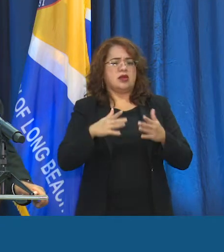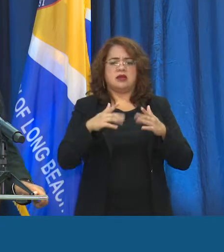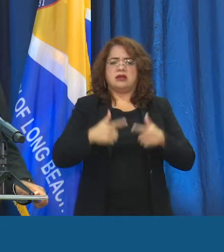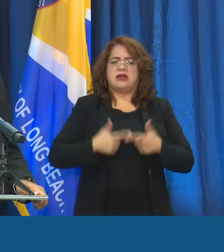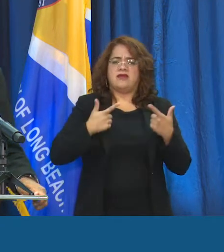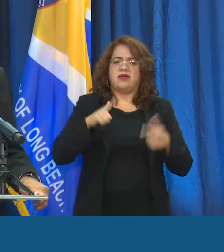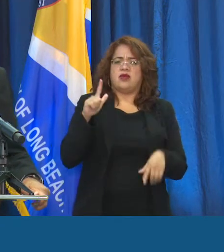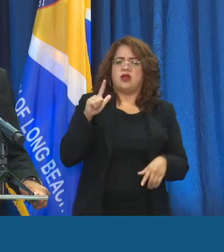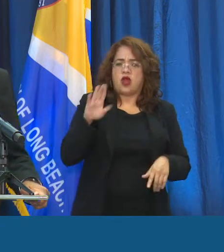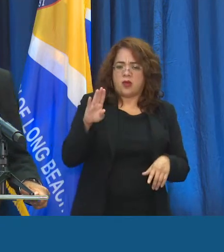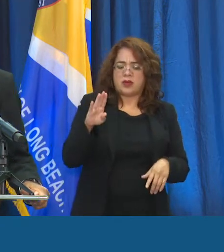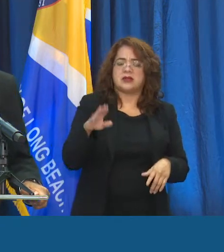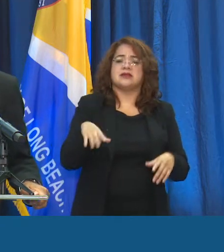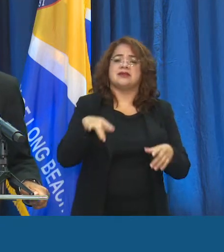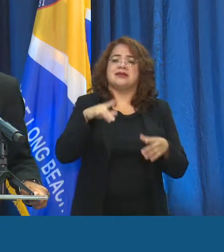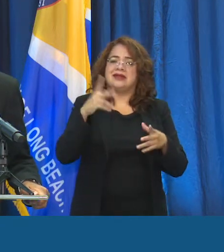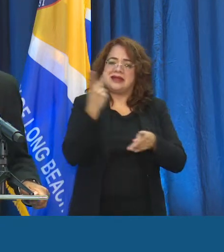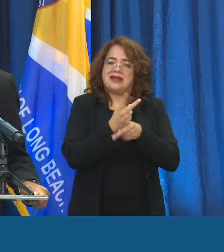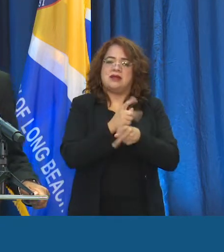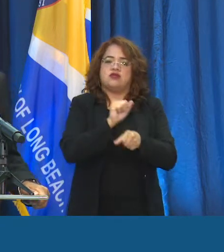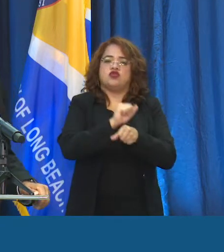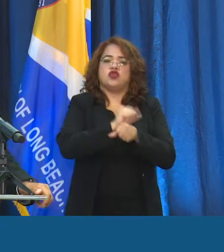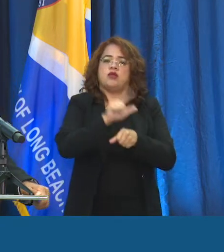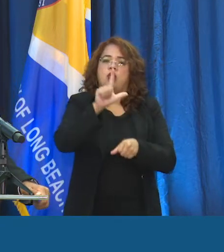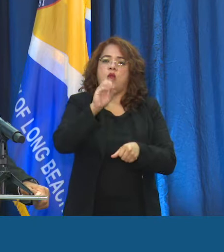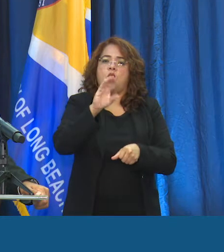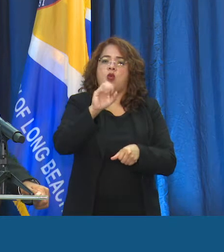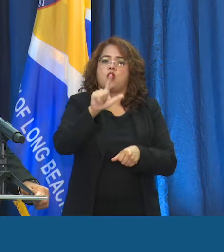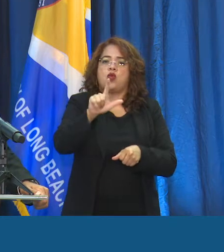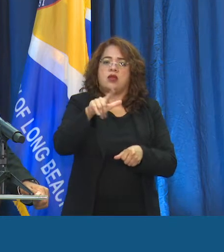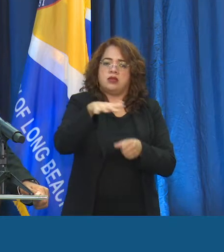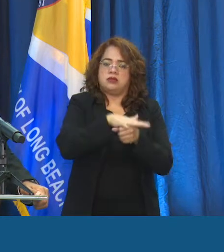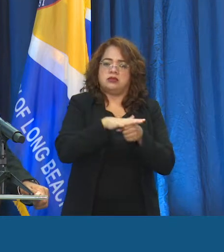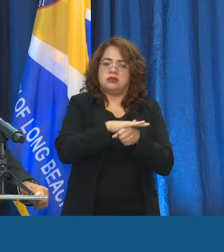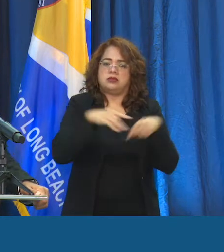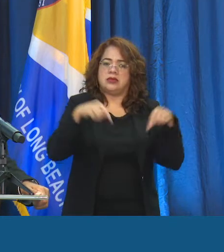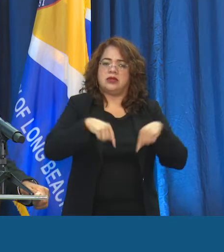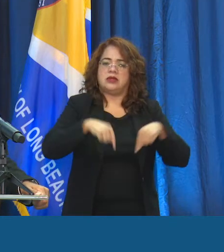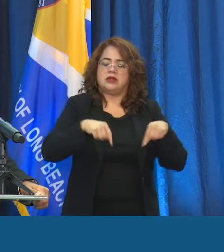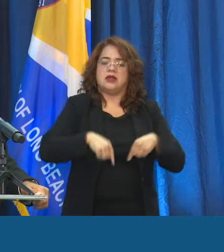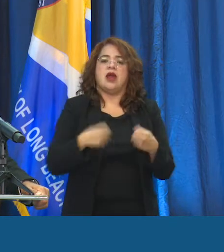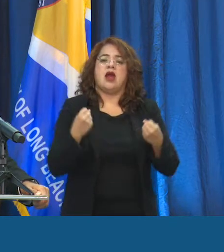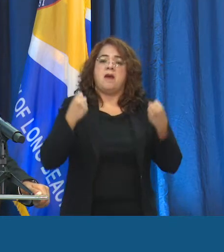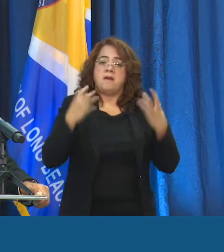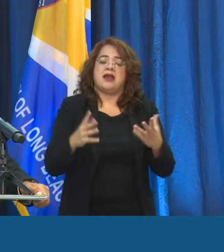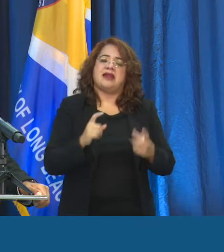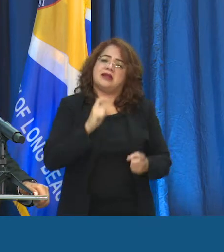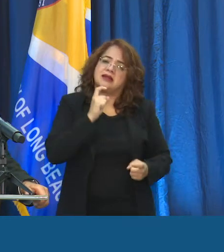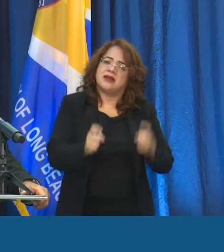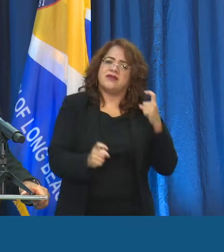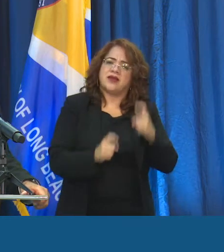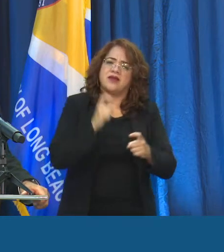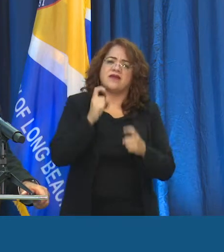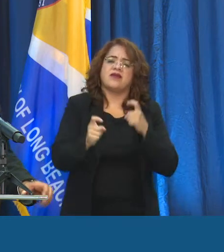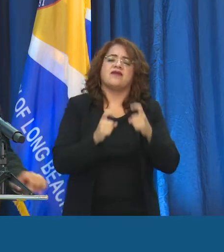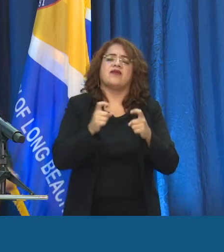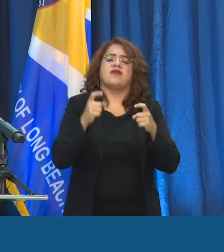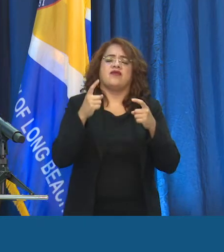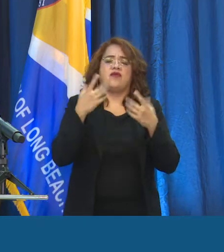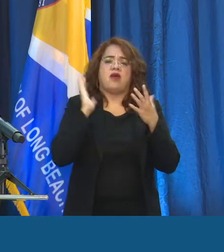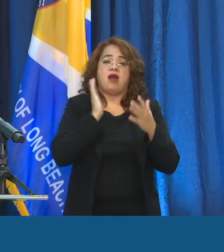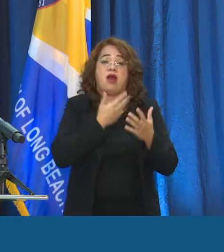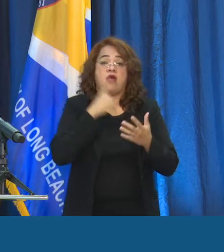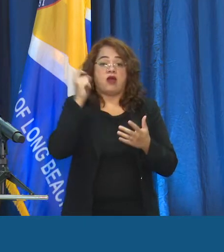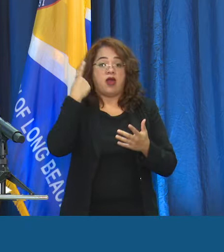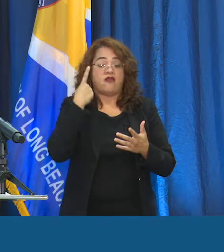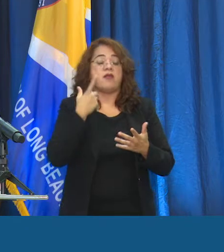that these jobs stay local, and especially in this economy, that those that have given so much to our government in this time